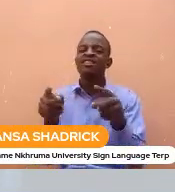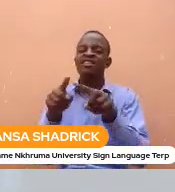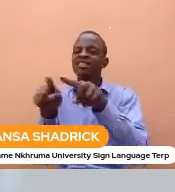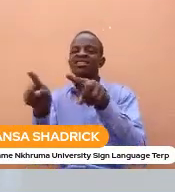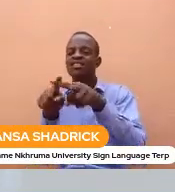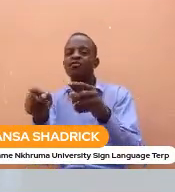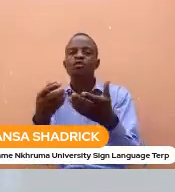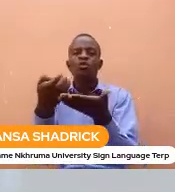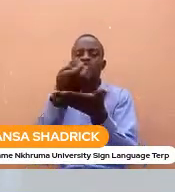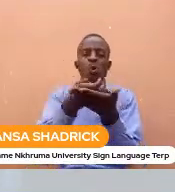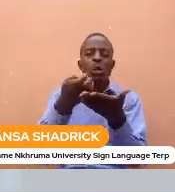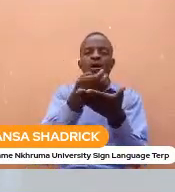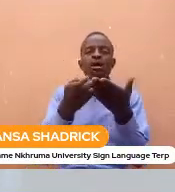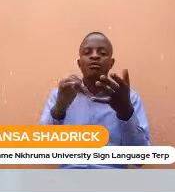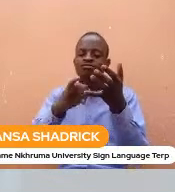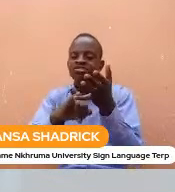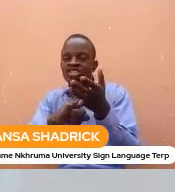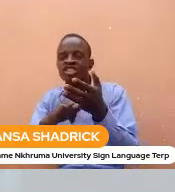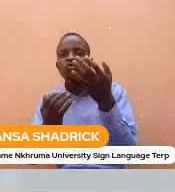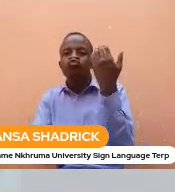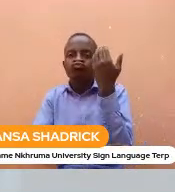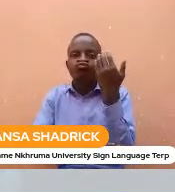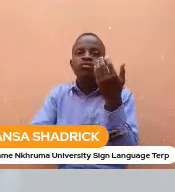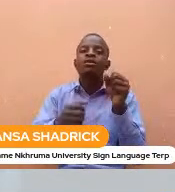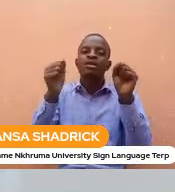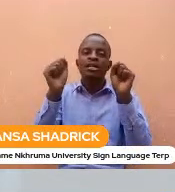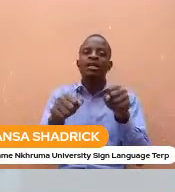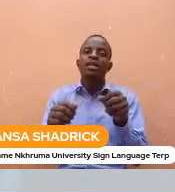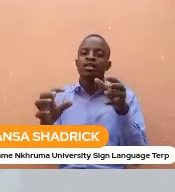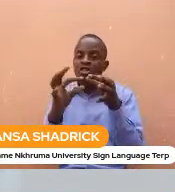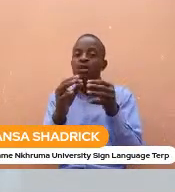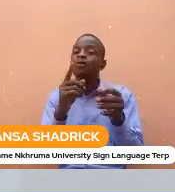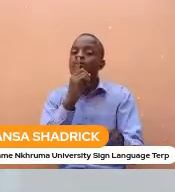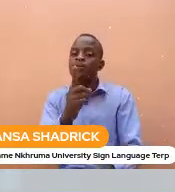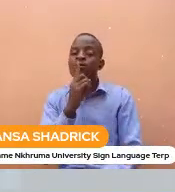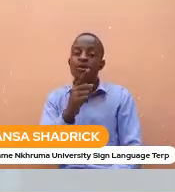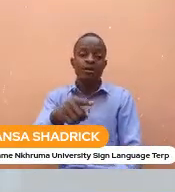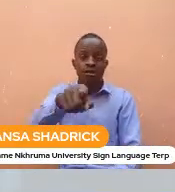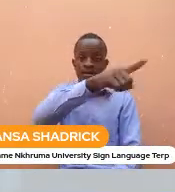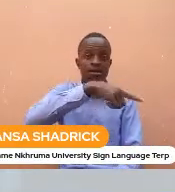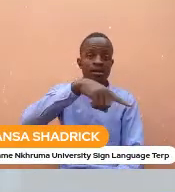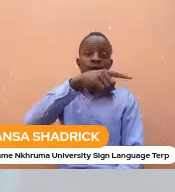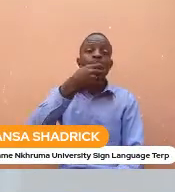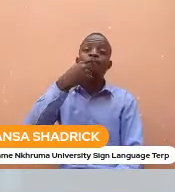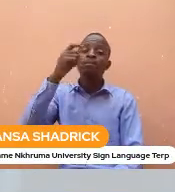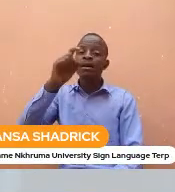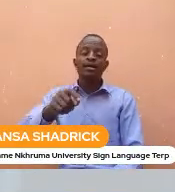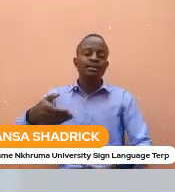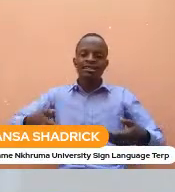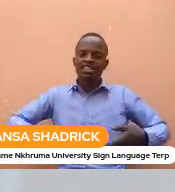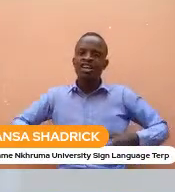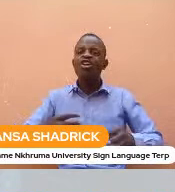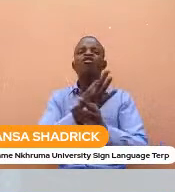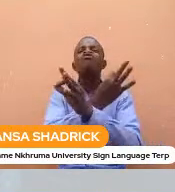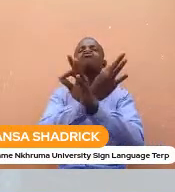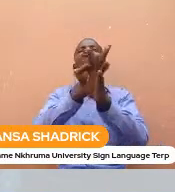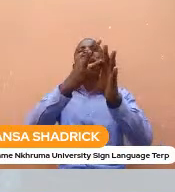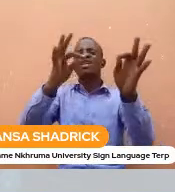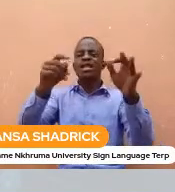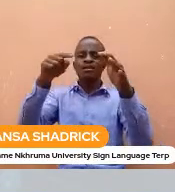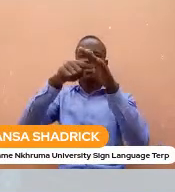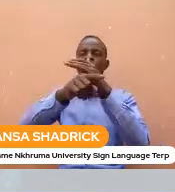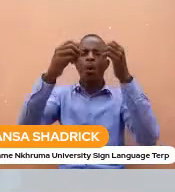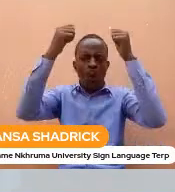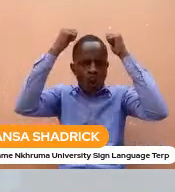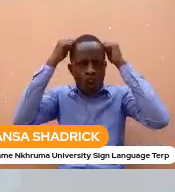that contraceptives can avoid. So yes, young people do deserve unlimited access to contraceptives and condoms,